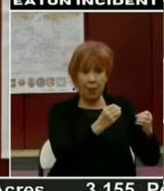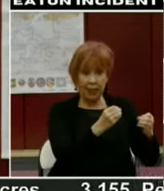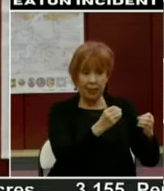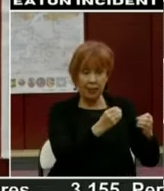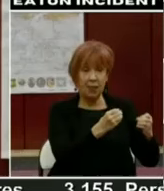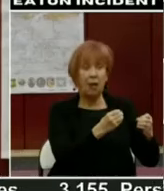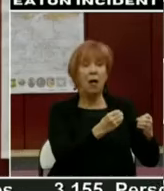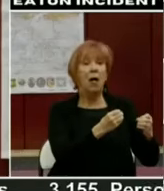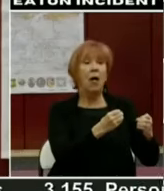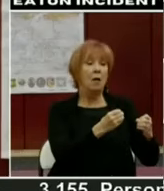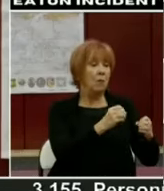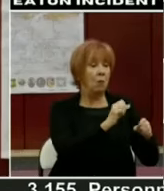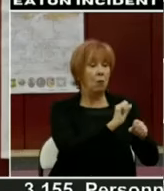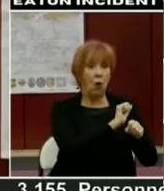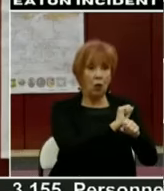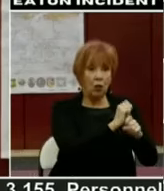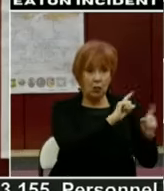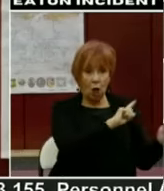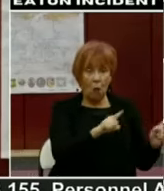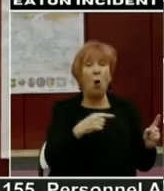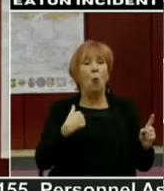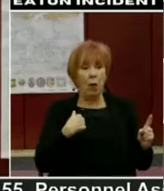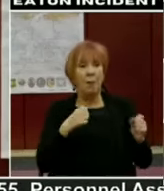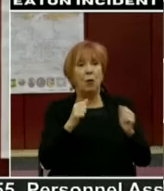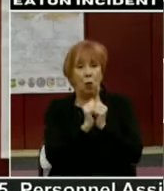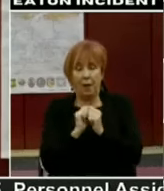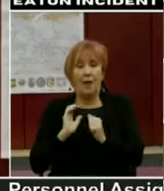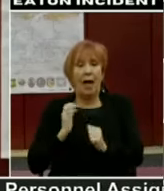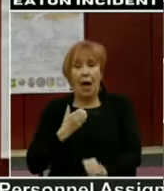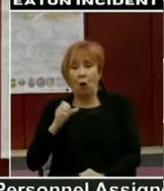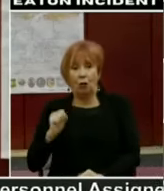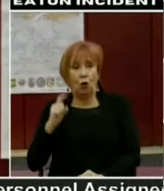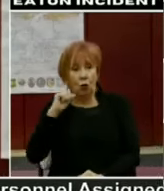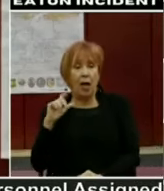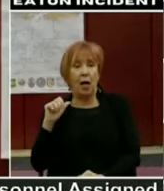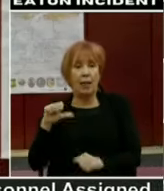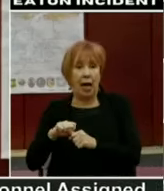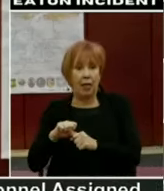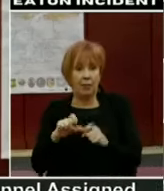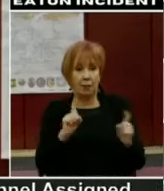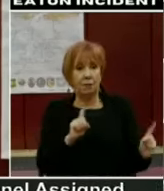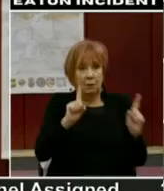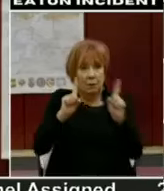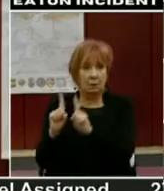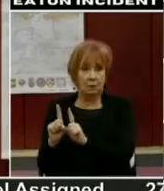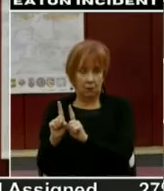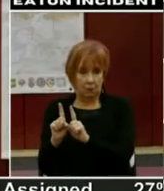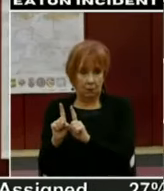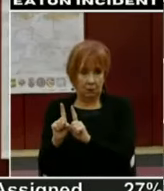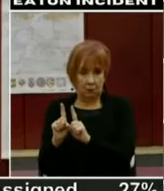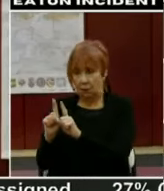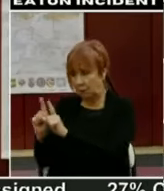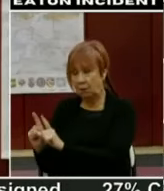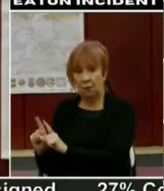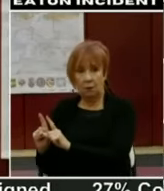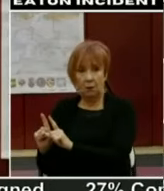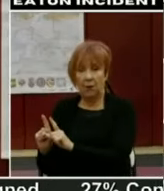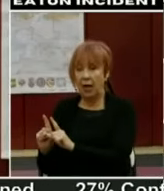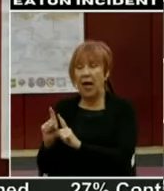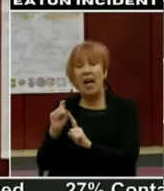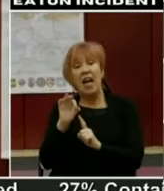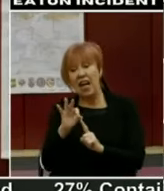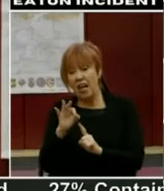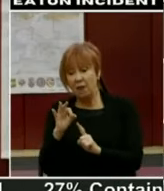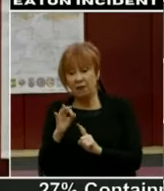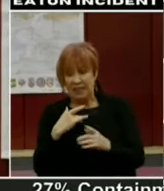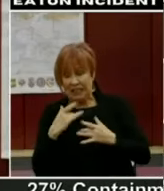accompanied by someone from SoCal Gas. If you are still concerned about it, call our 1-800 number that's